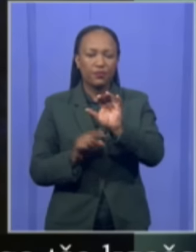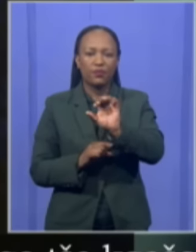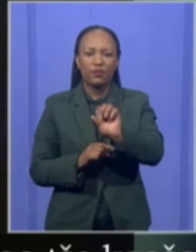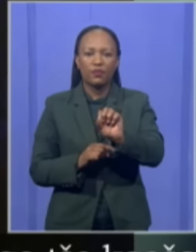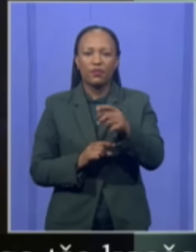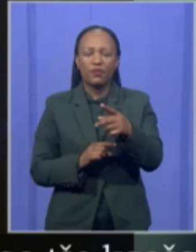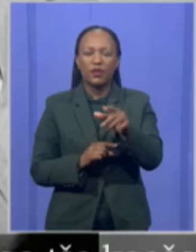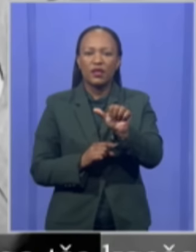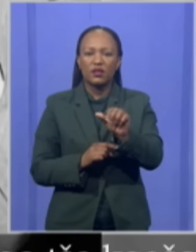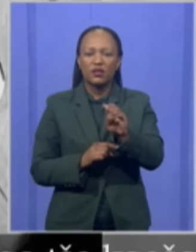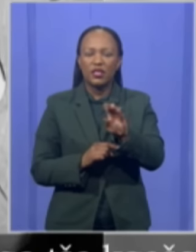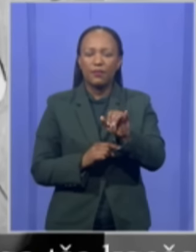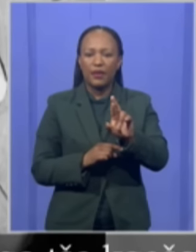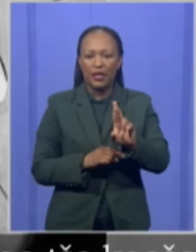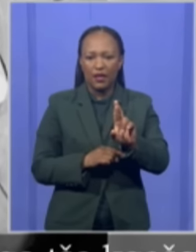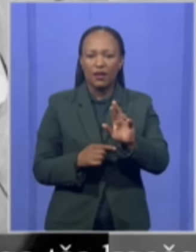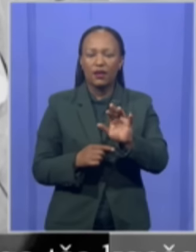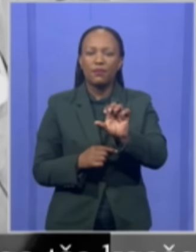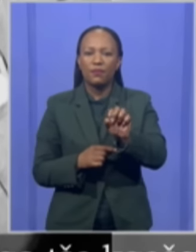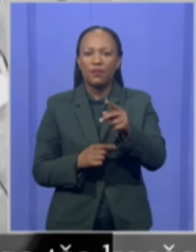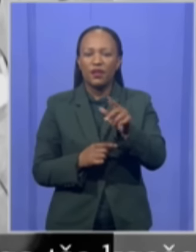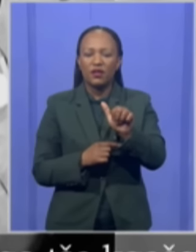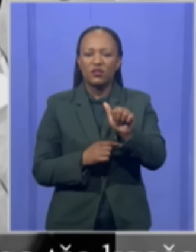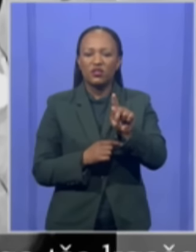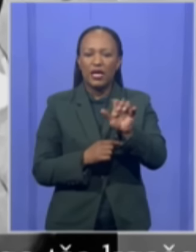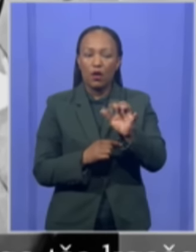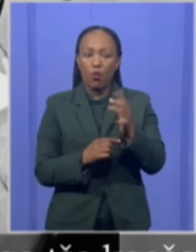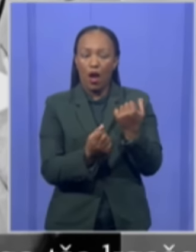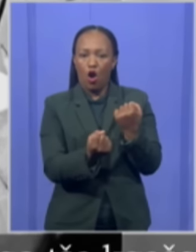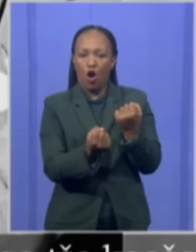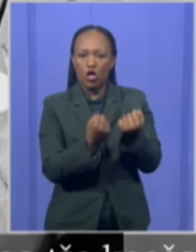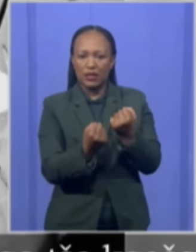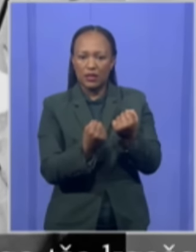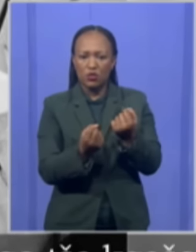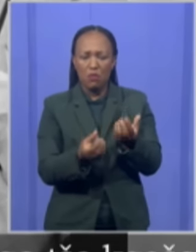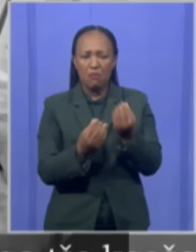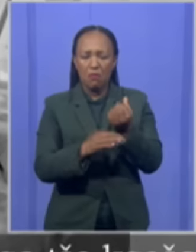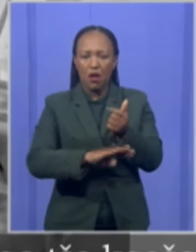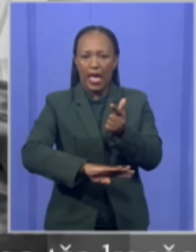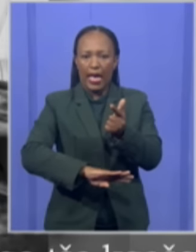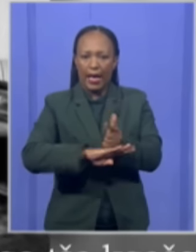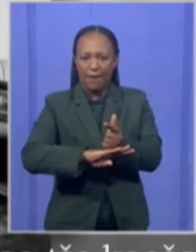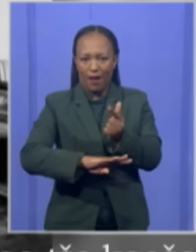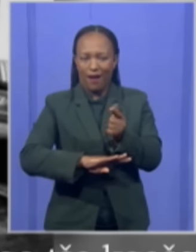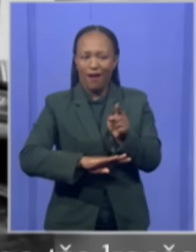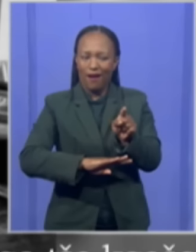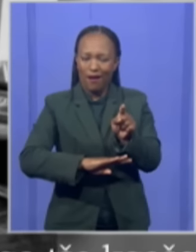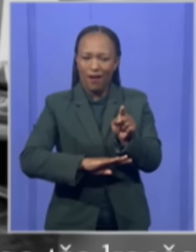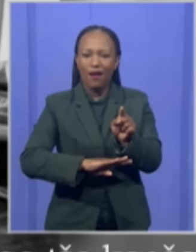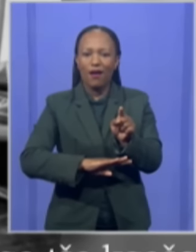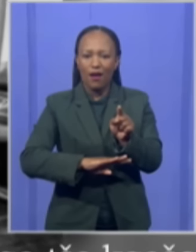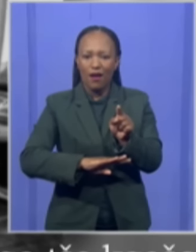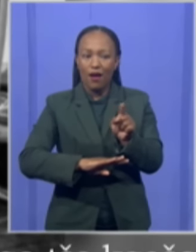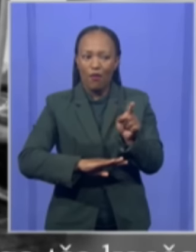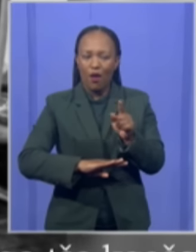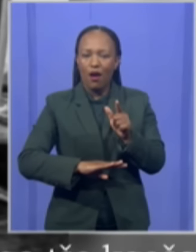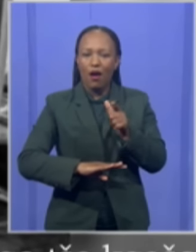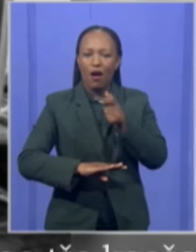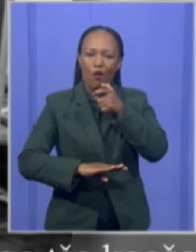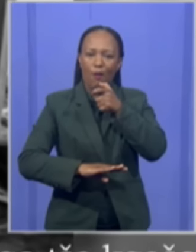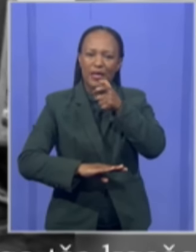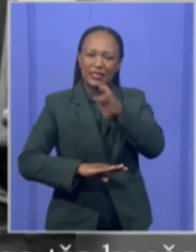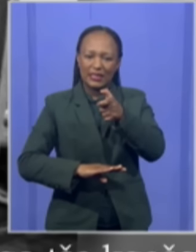convicta go kgorong ya tsheko ra kgona go mo kry-a mo camereng a e fa maikutlo a gage ka